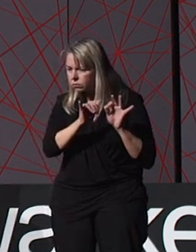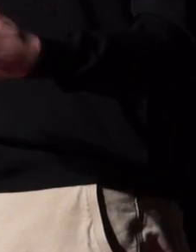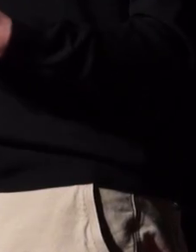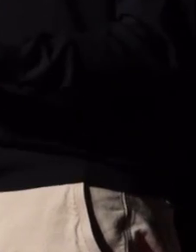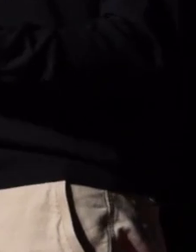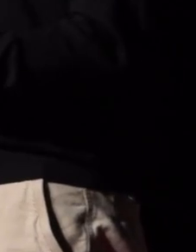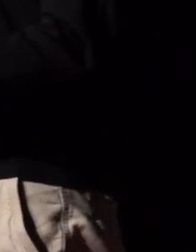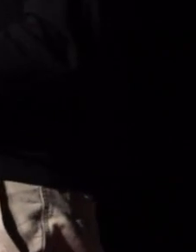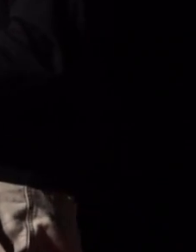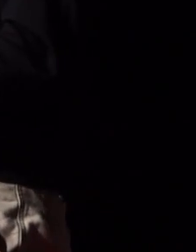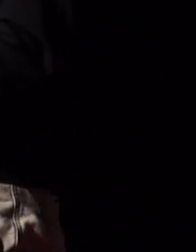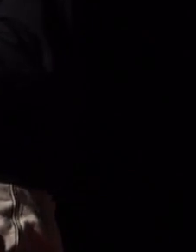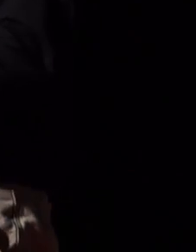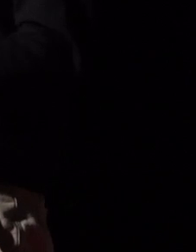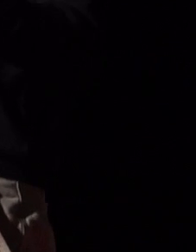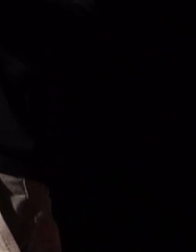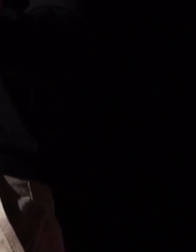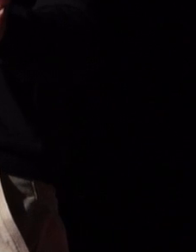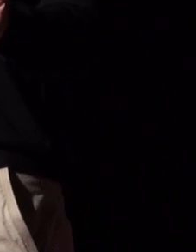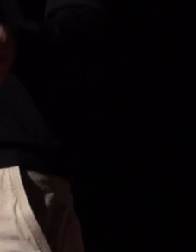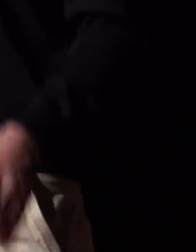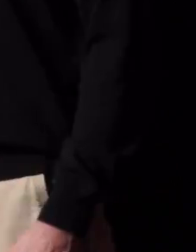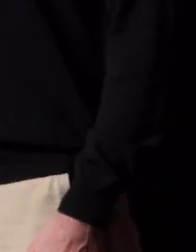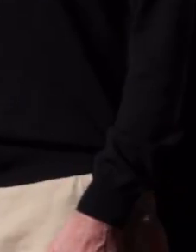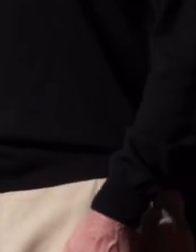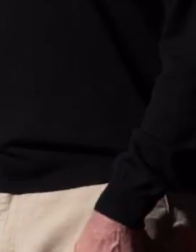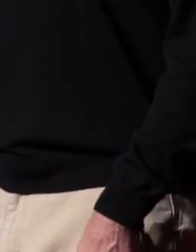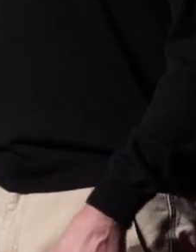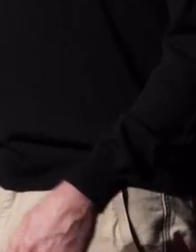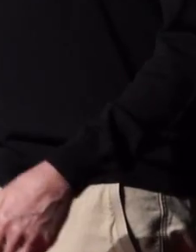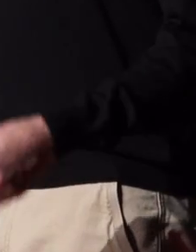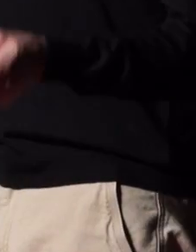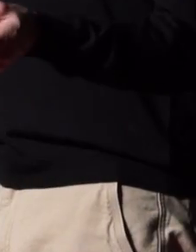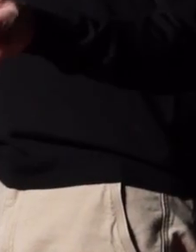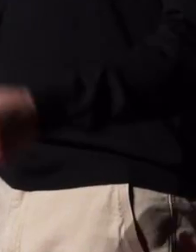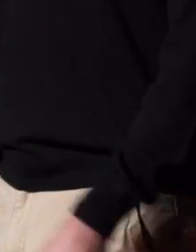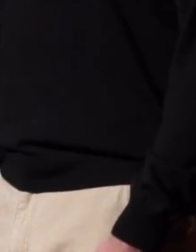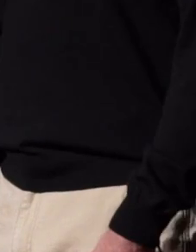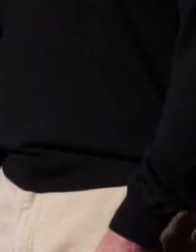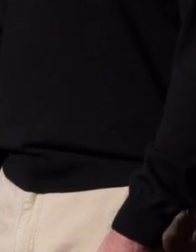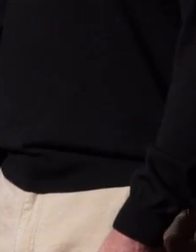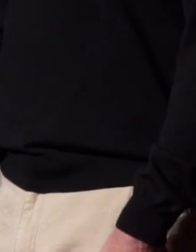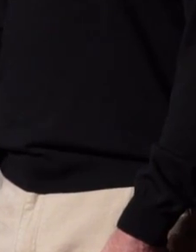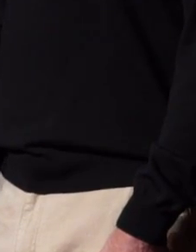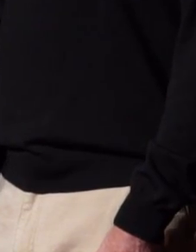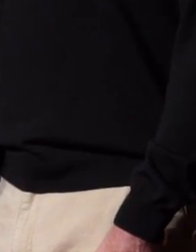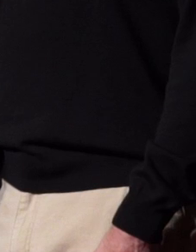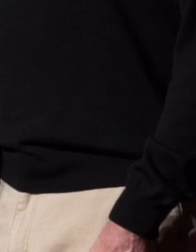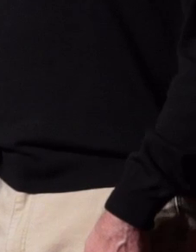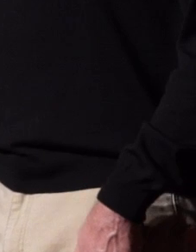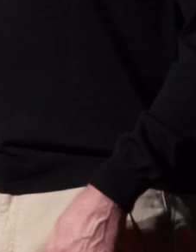important. No one had thought to ask this because there was no reason to ask this. And this had a huge impact on my career, actually.